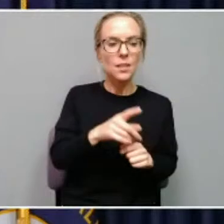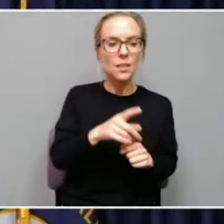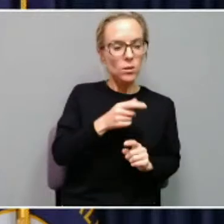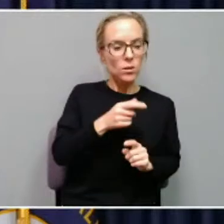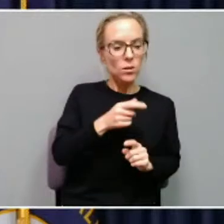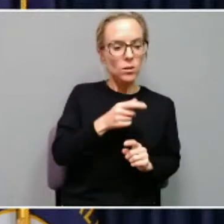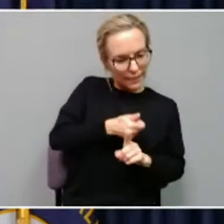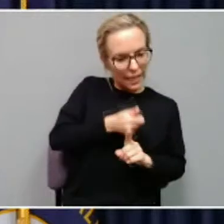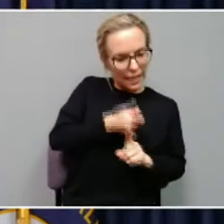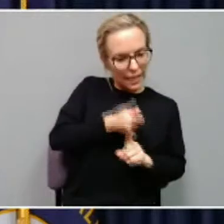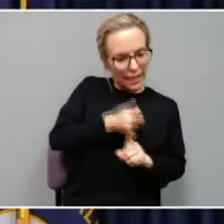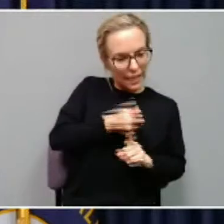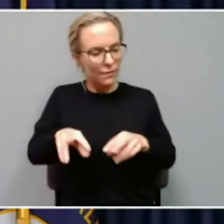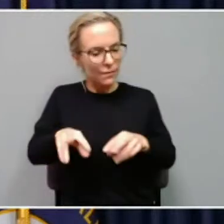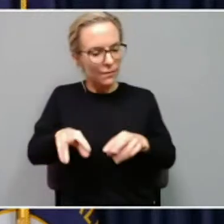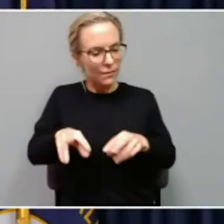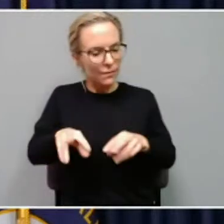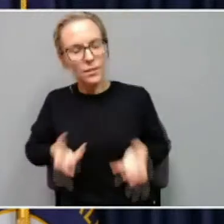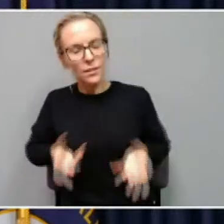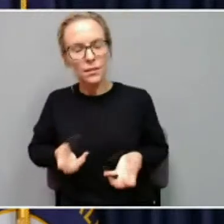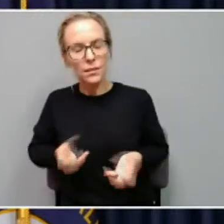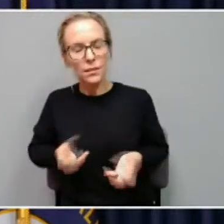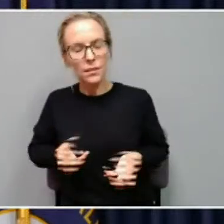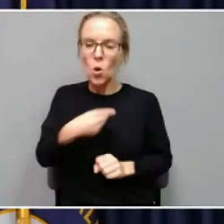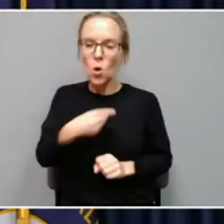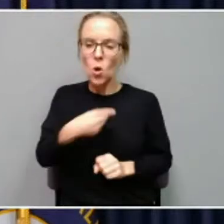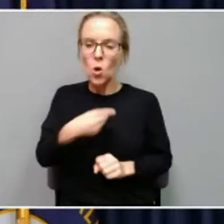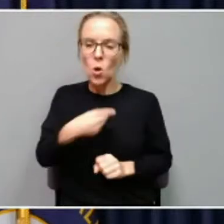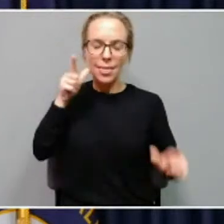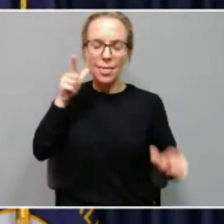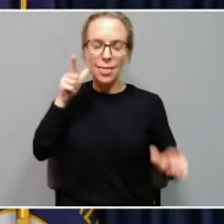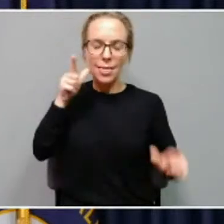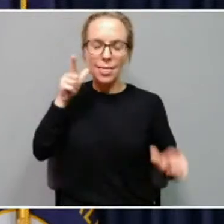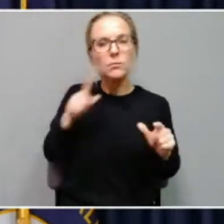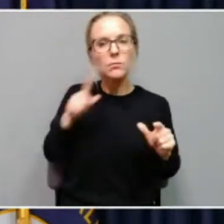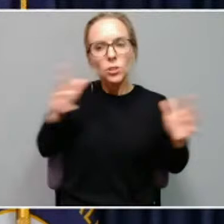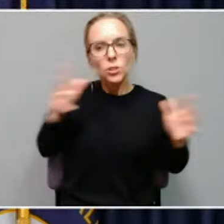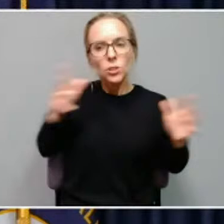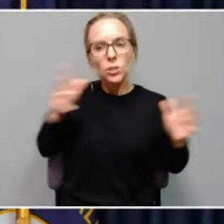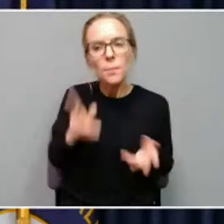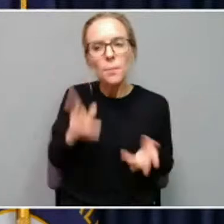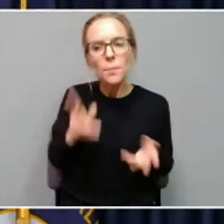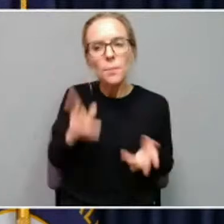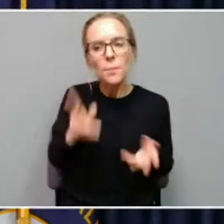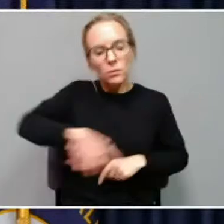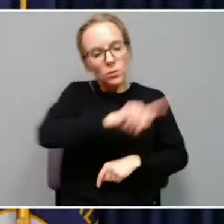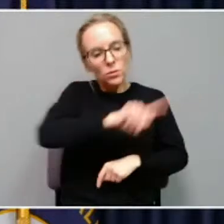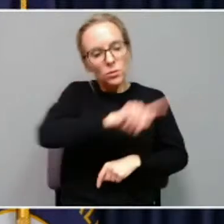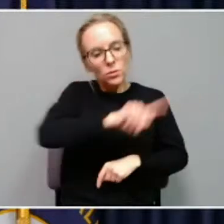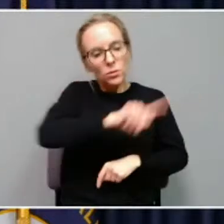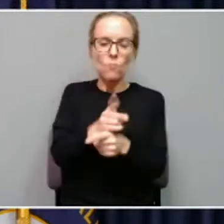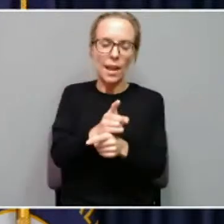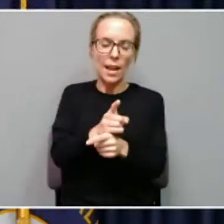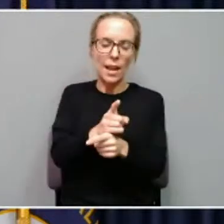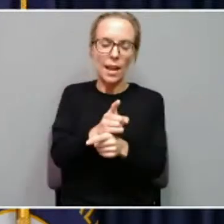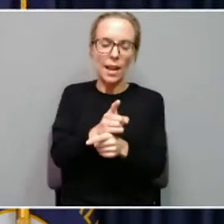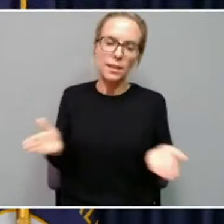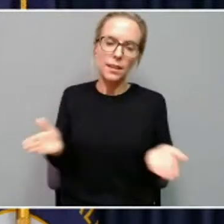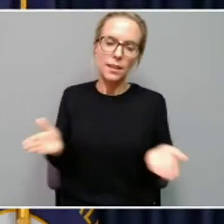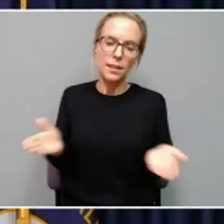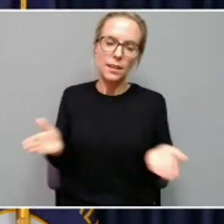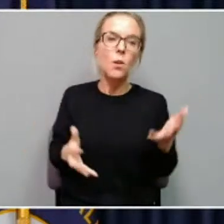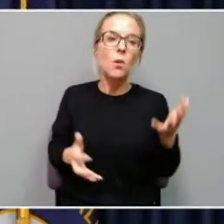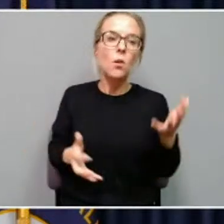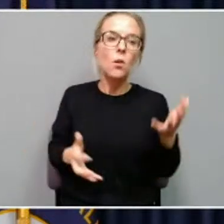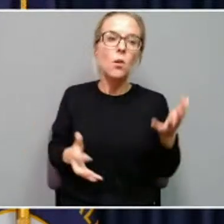and to make sure that we are just as loud and encouraging people to do the right thing, the vast majority that want to